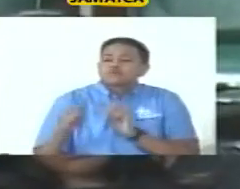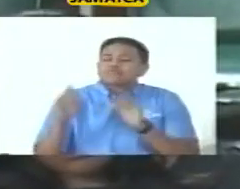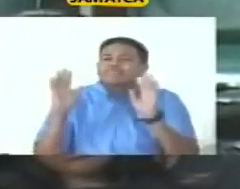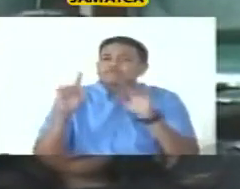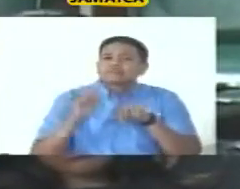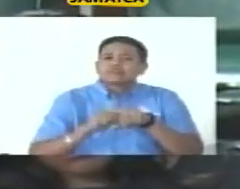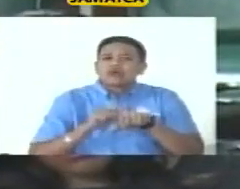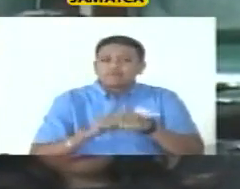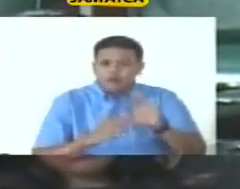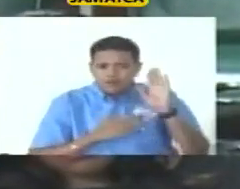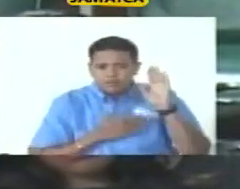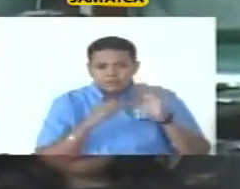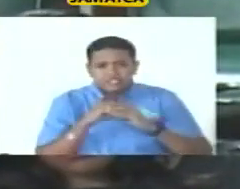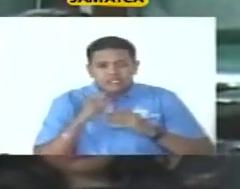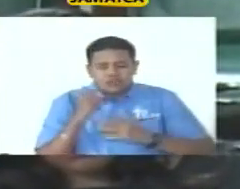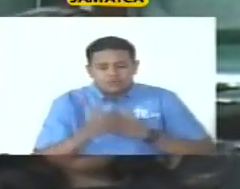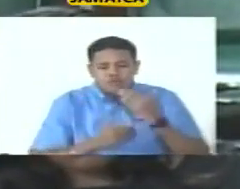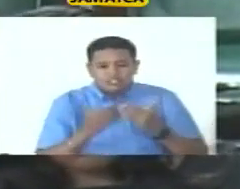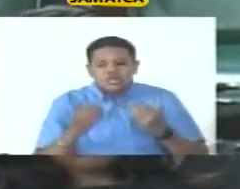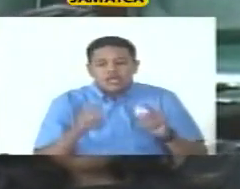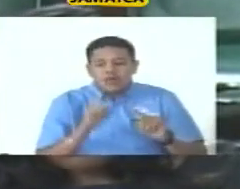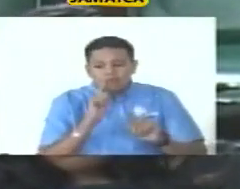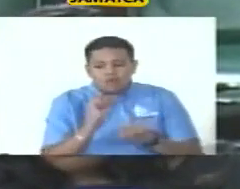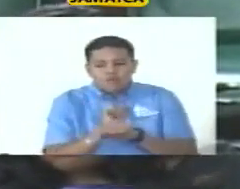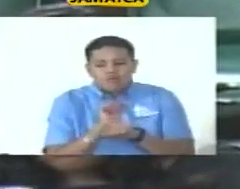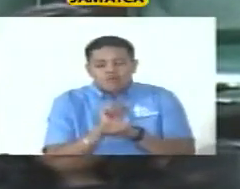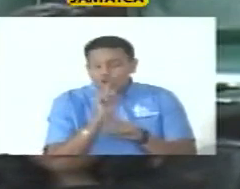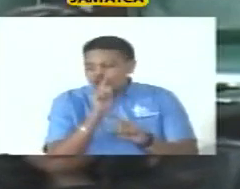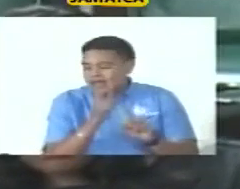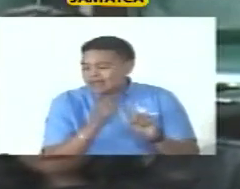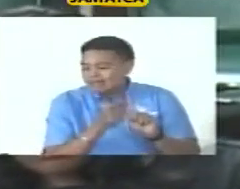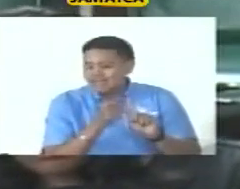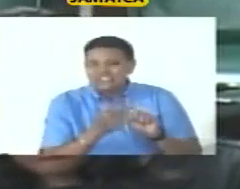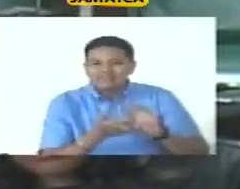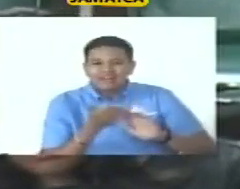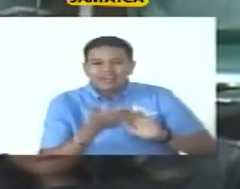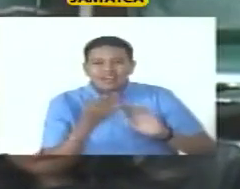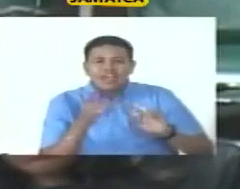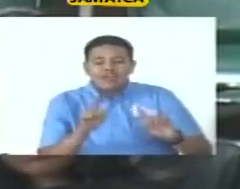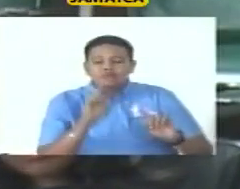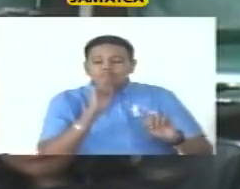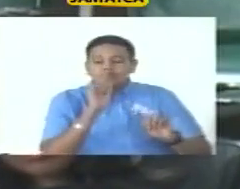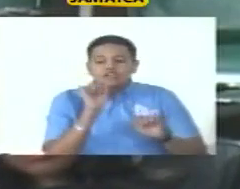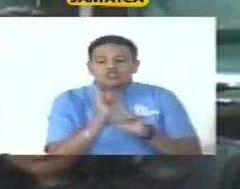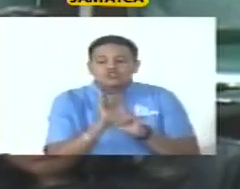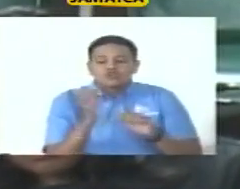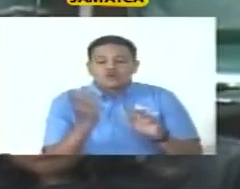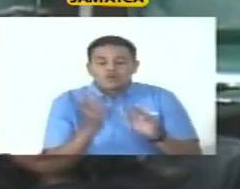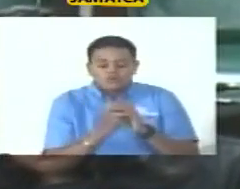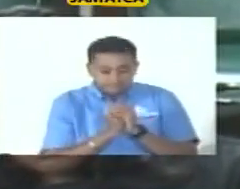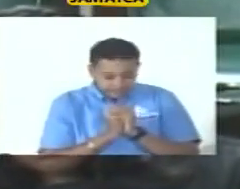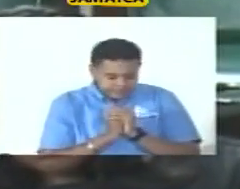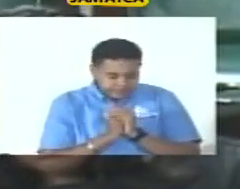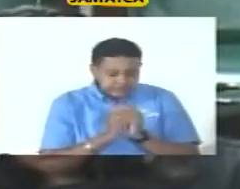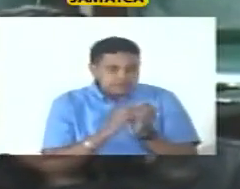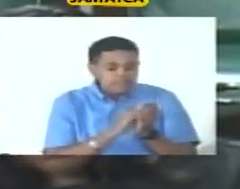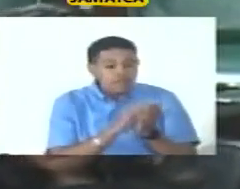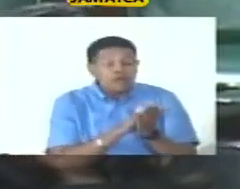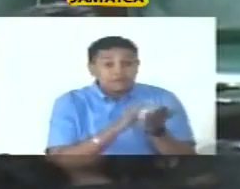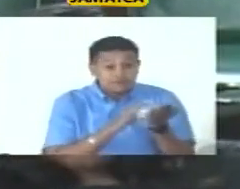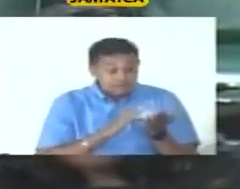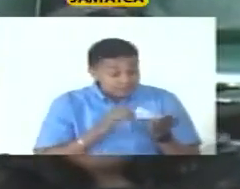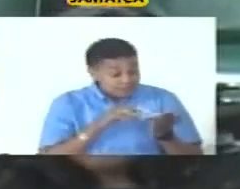to the process and worked effectively to ensure that the document before us